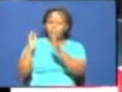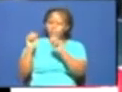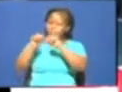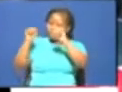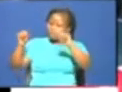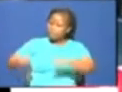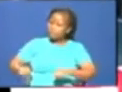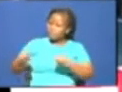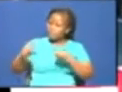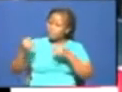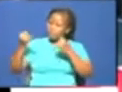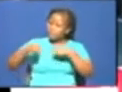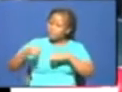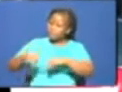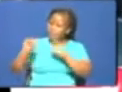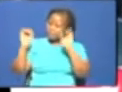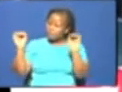have been